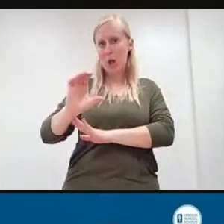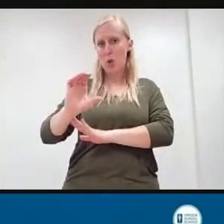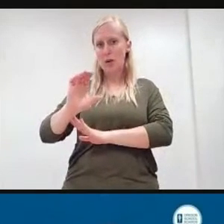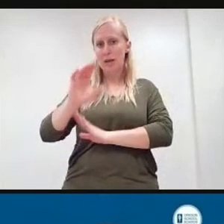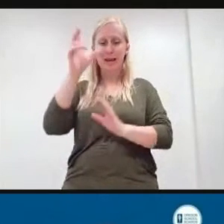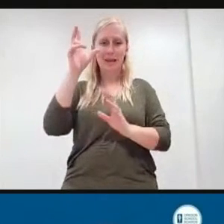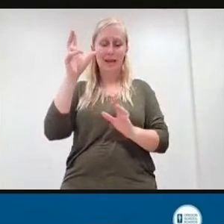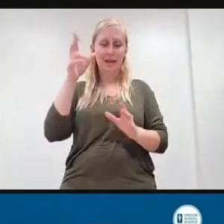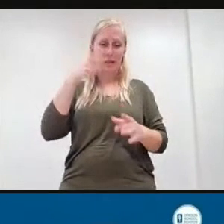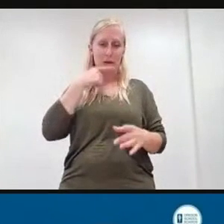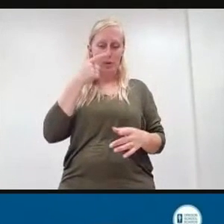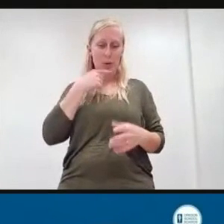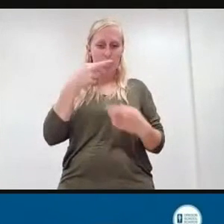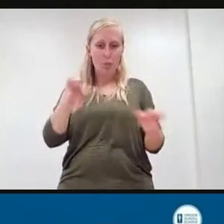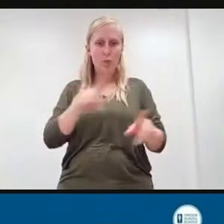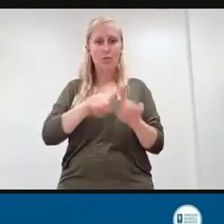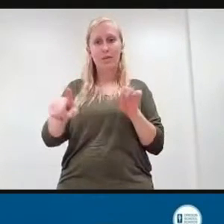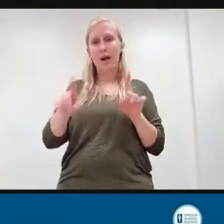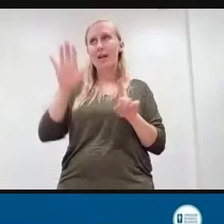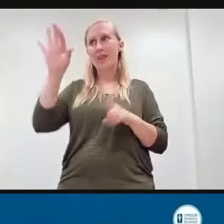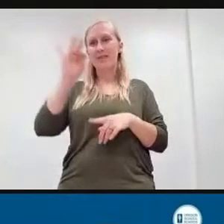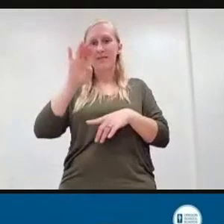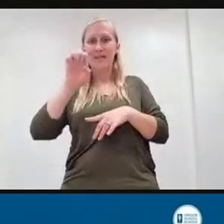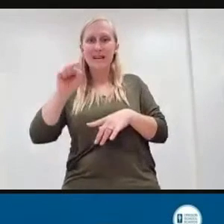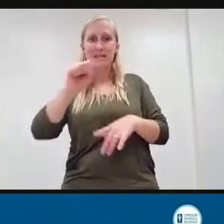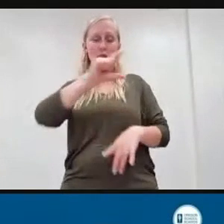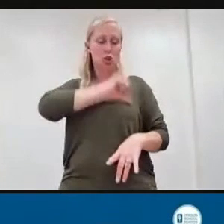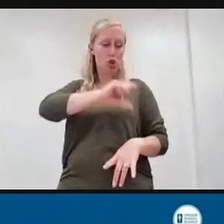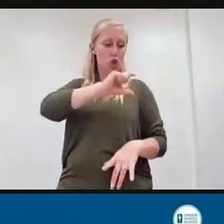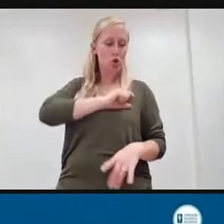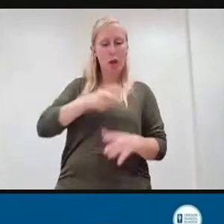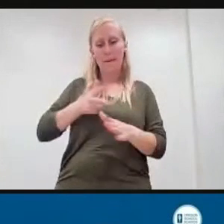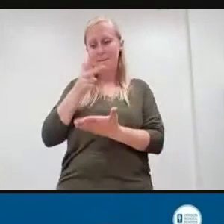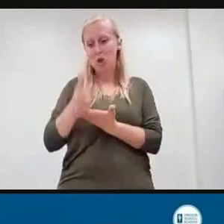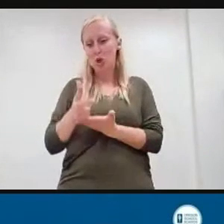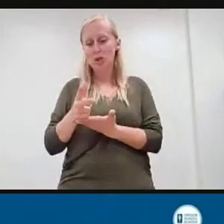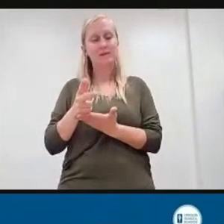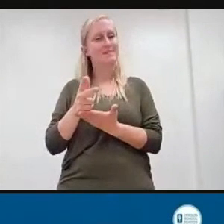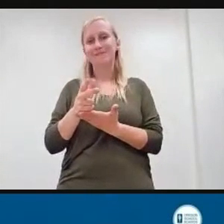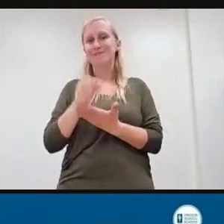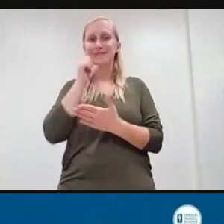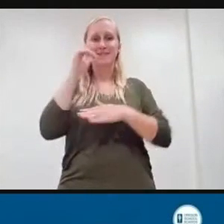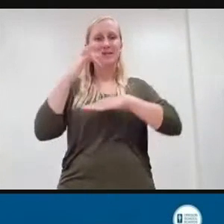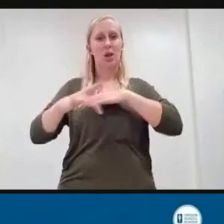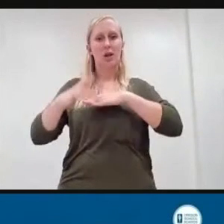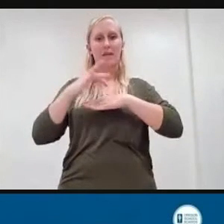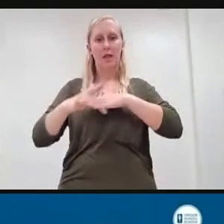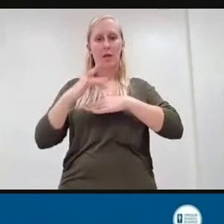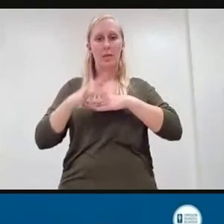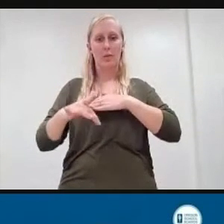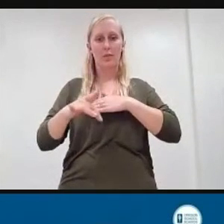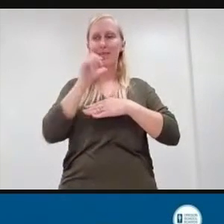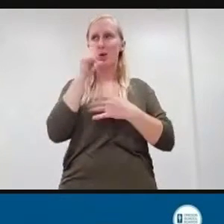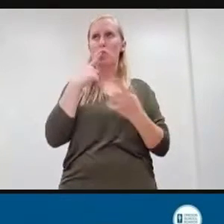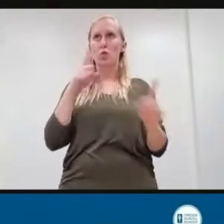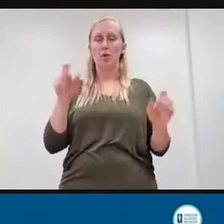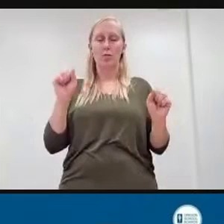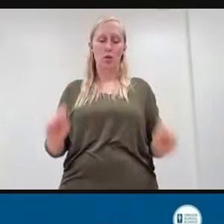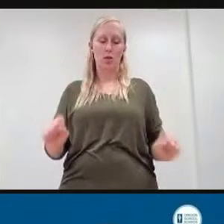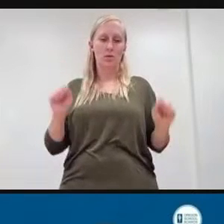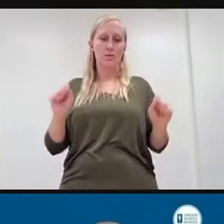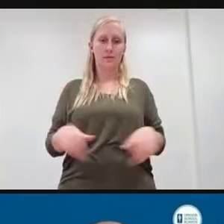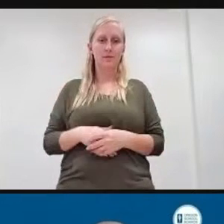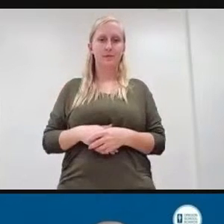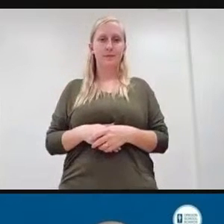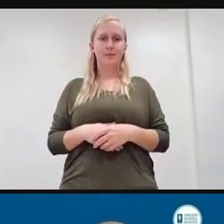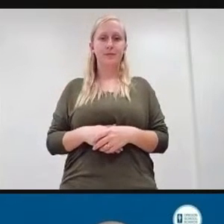but due to facility use fees, security, parking, etc., the space isn't workable for us.